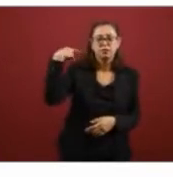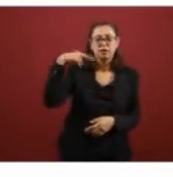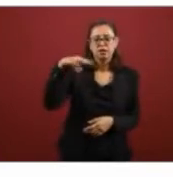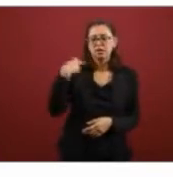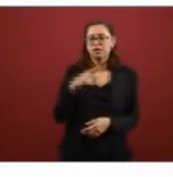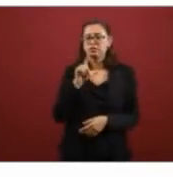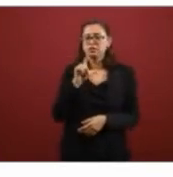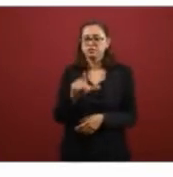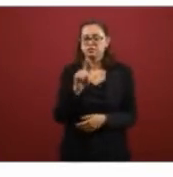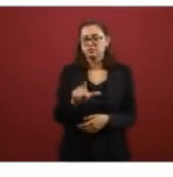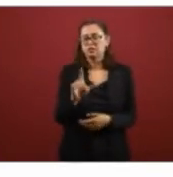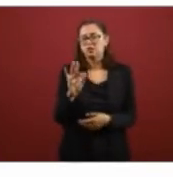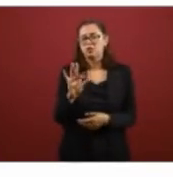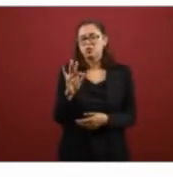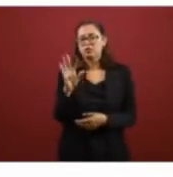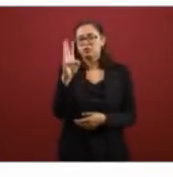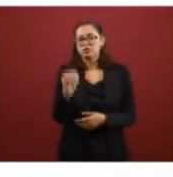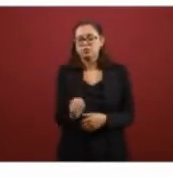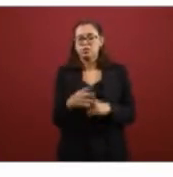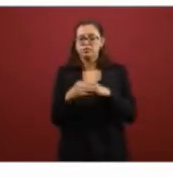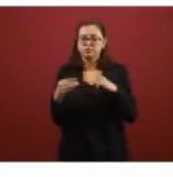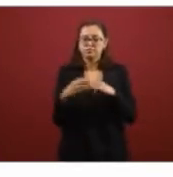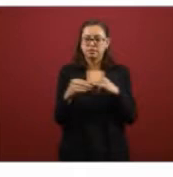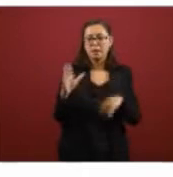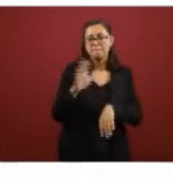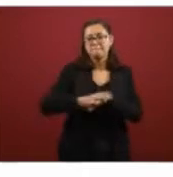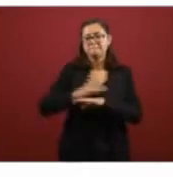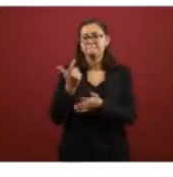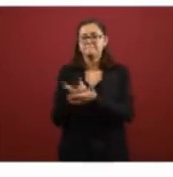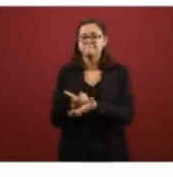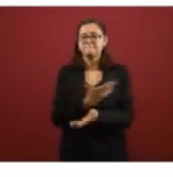so you can see what all the prices are there.